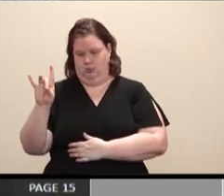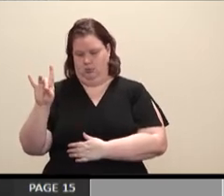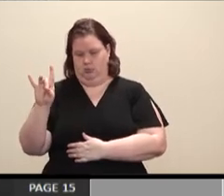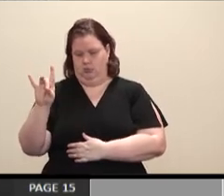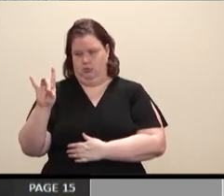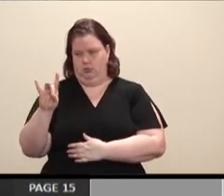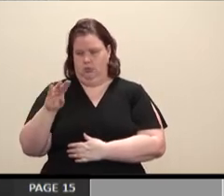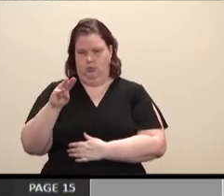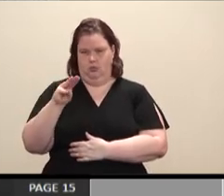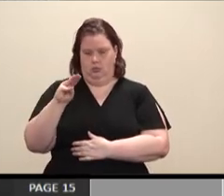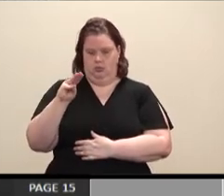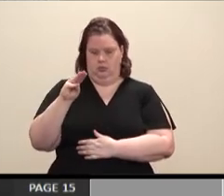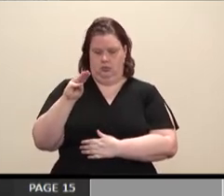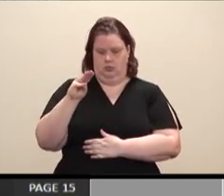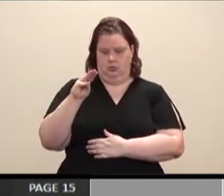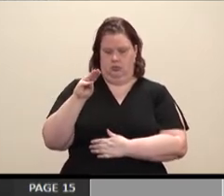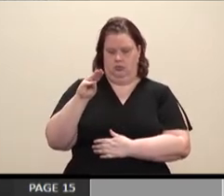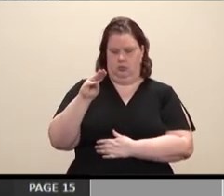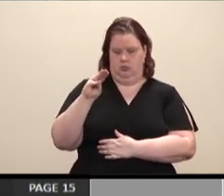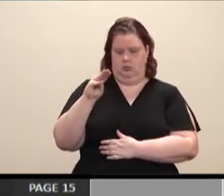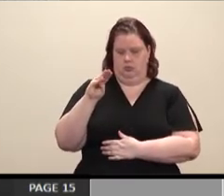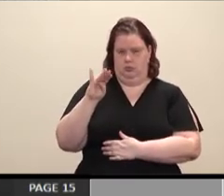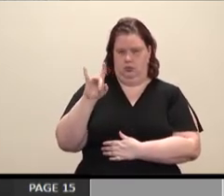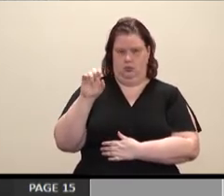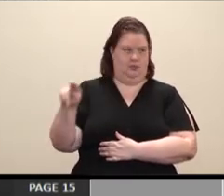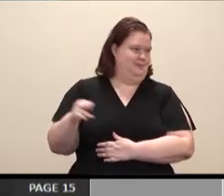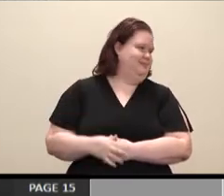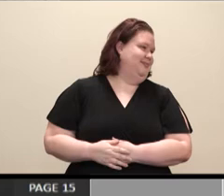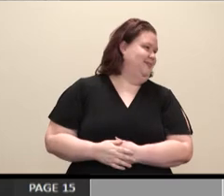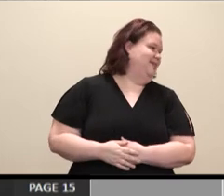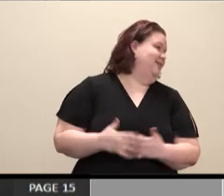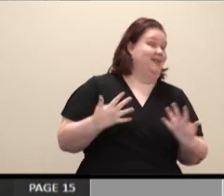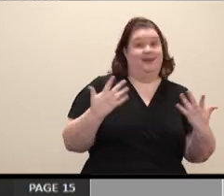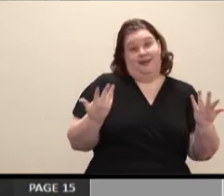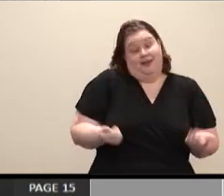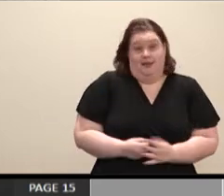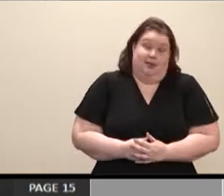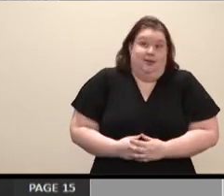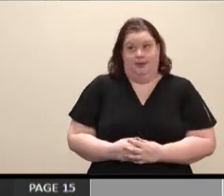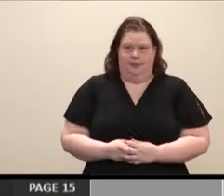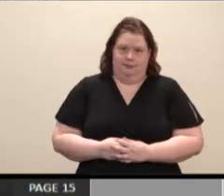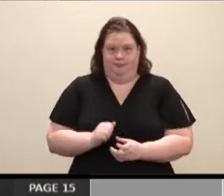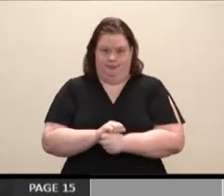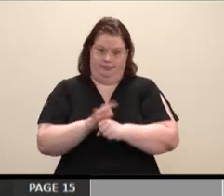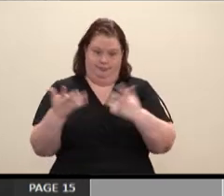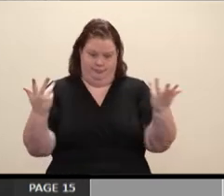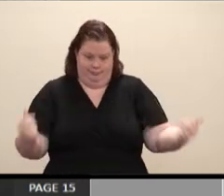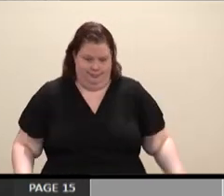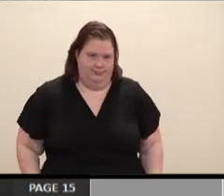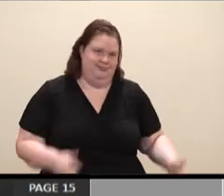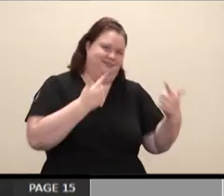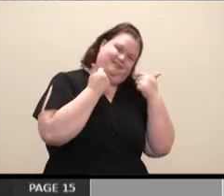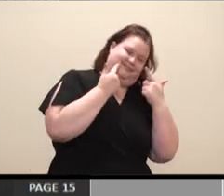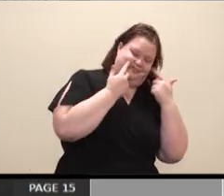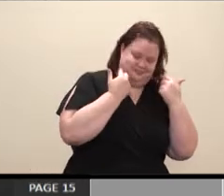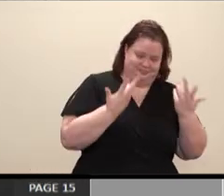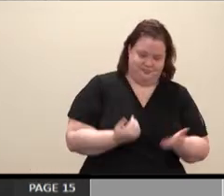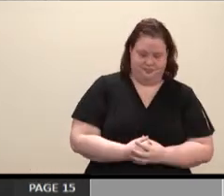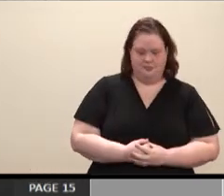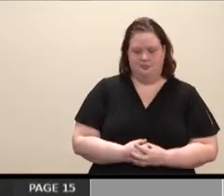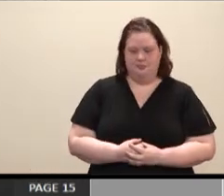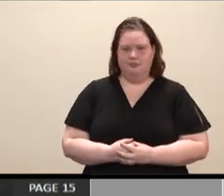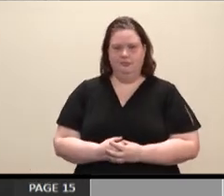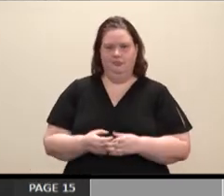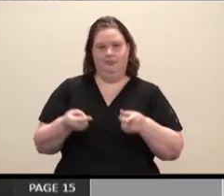net. So we're going to gain from COVID. So this